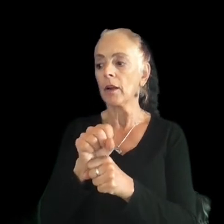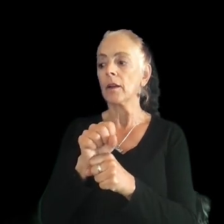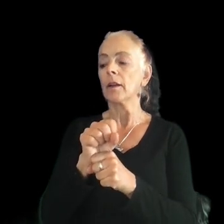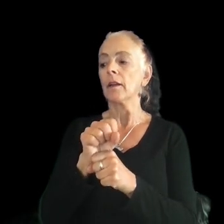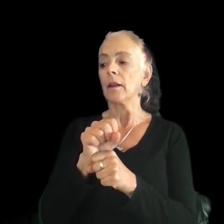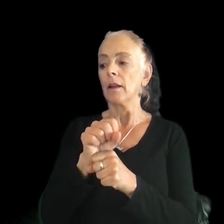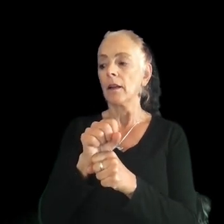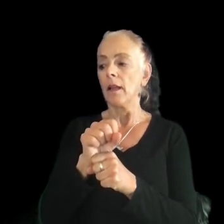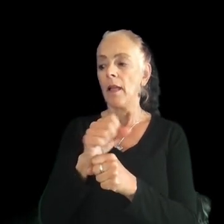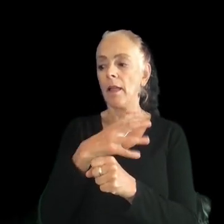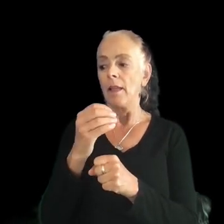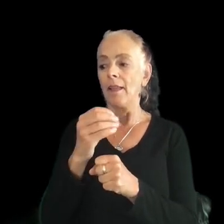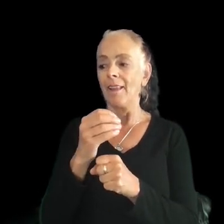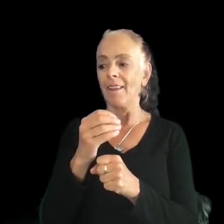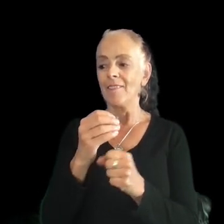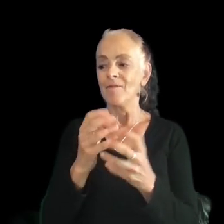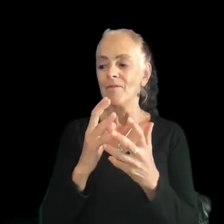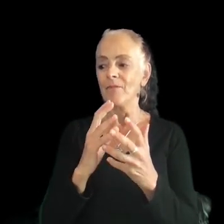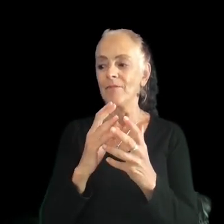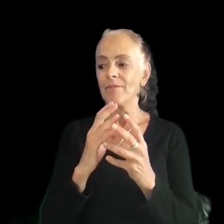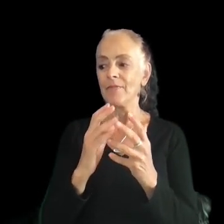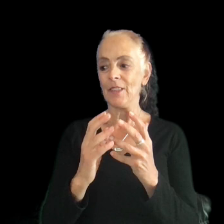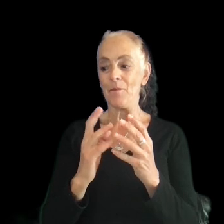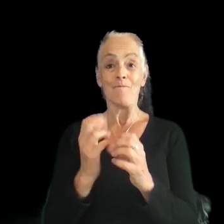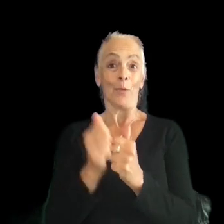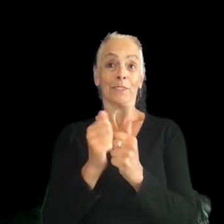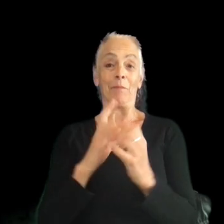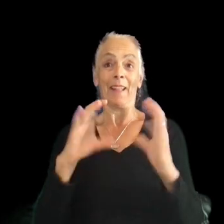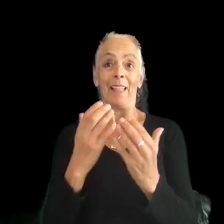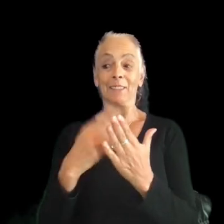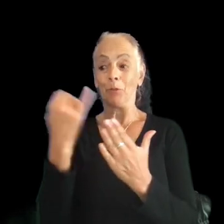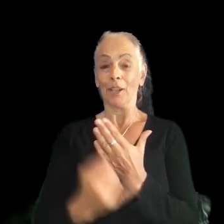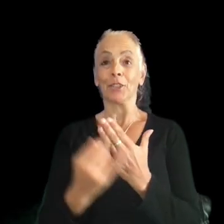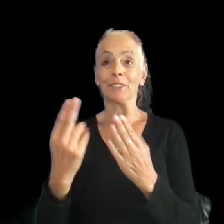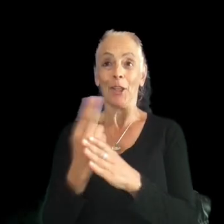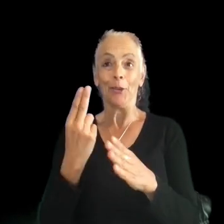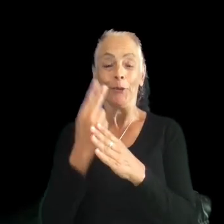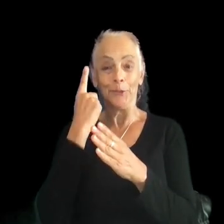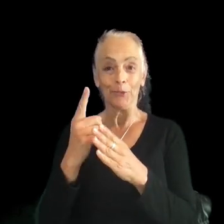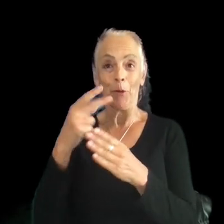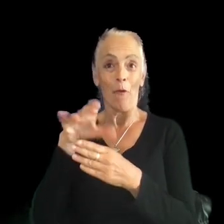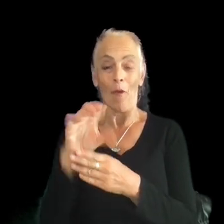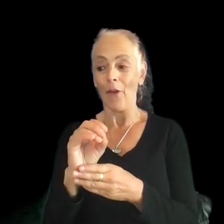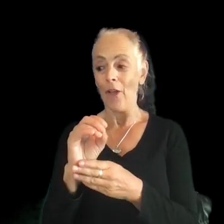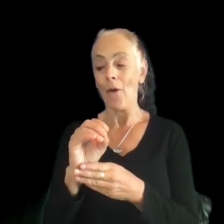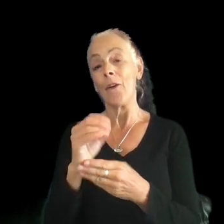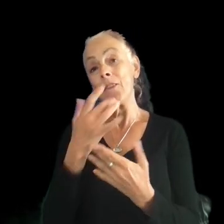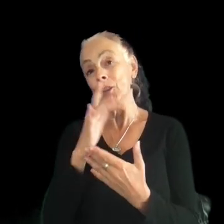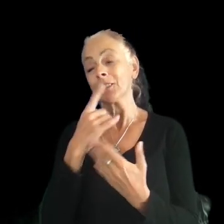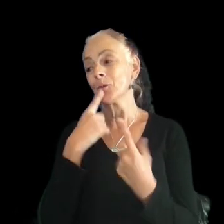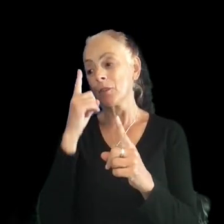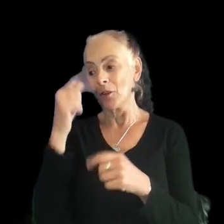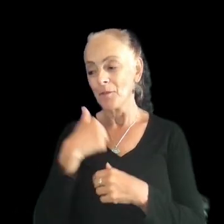in most of my class projects to use it as portfolio fortunately it worked for me